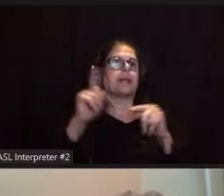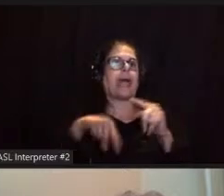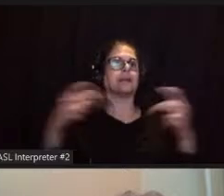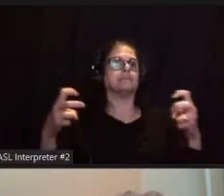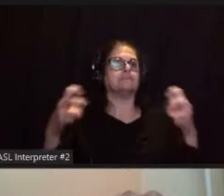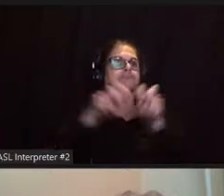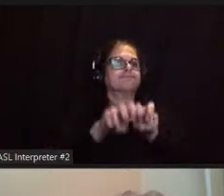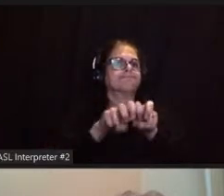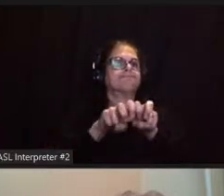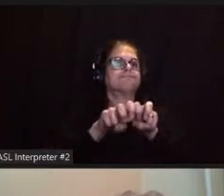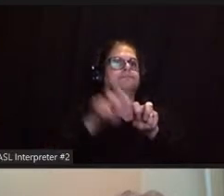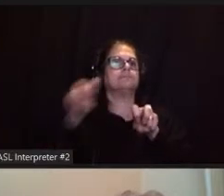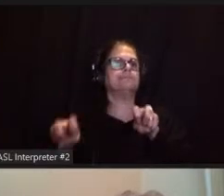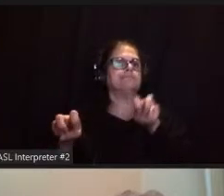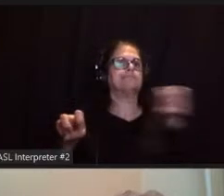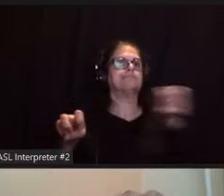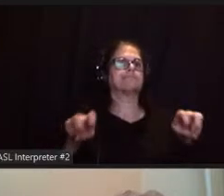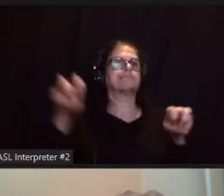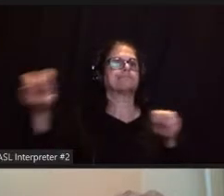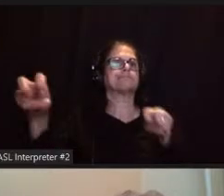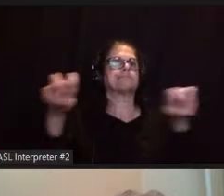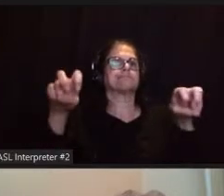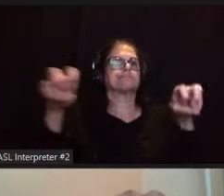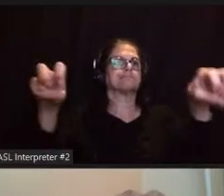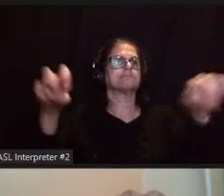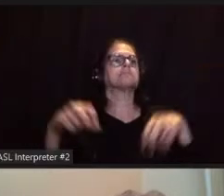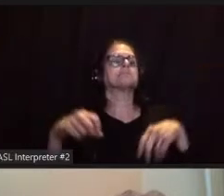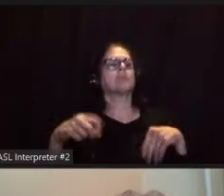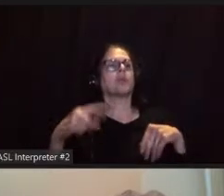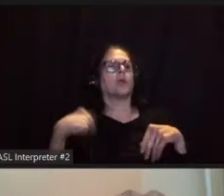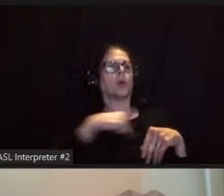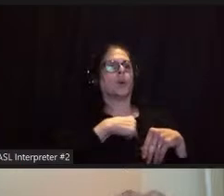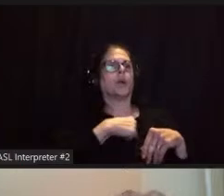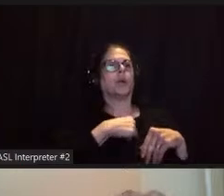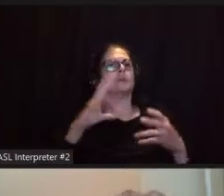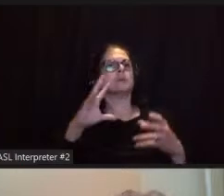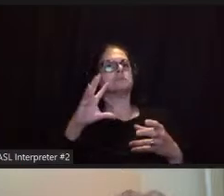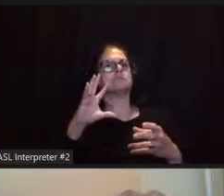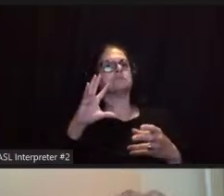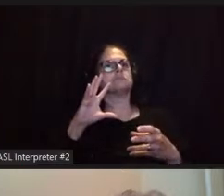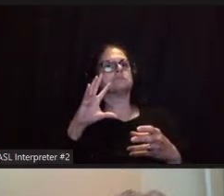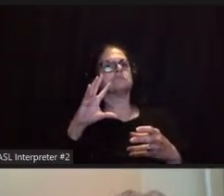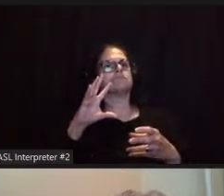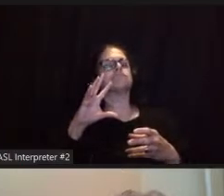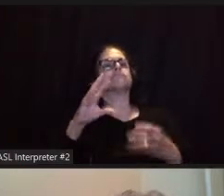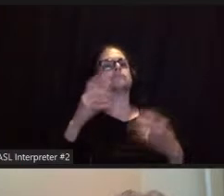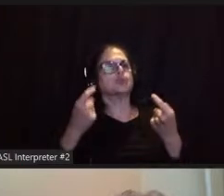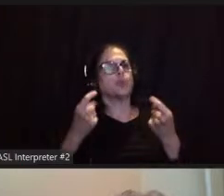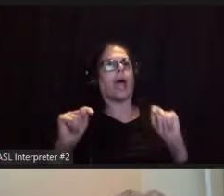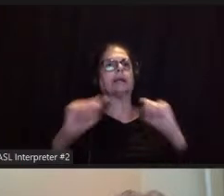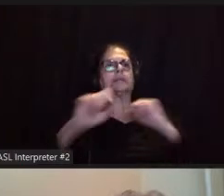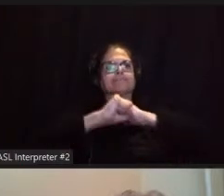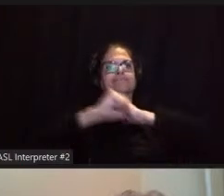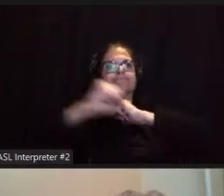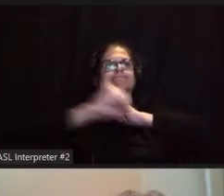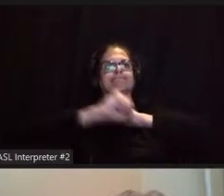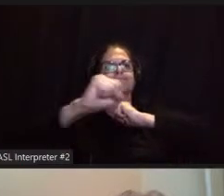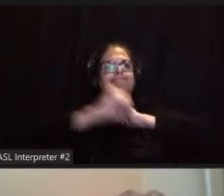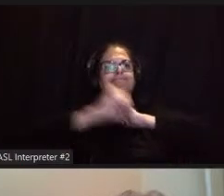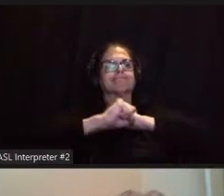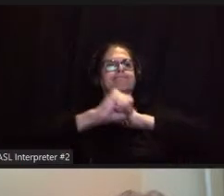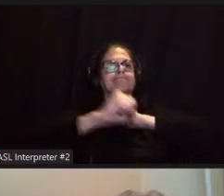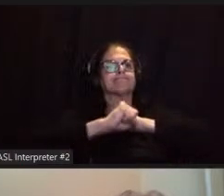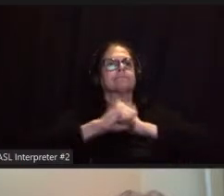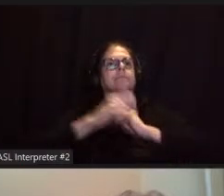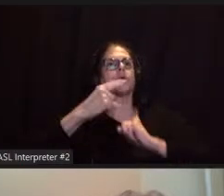that we have. So while we have certainly been actively engaged in marketing and campaigning the fact that we have taken